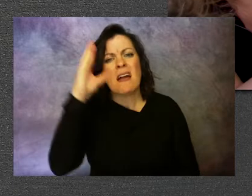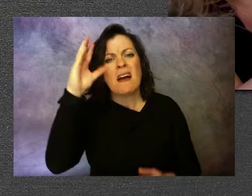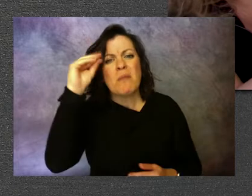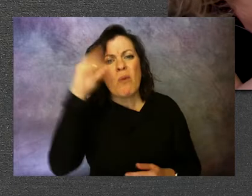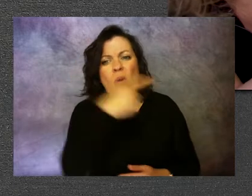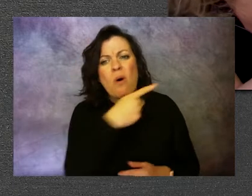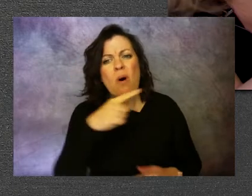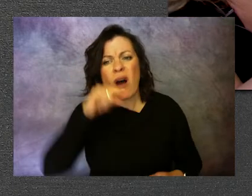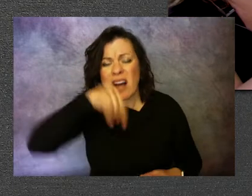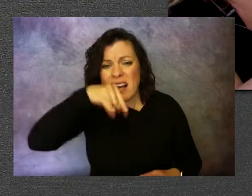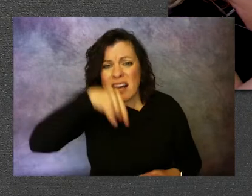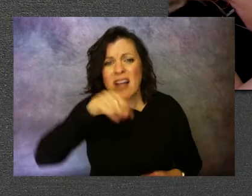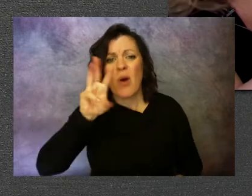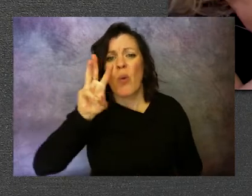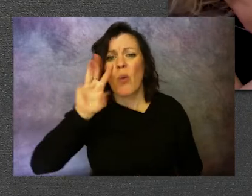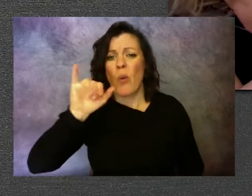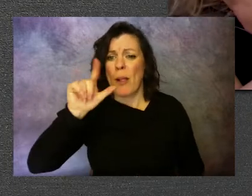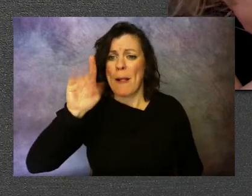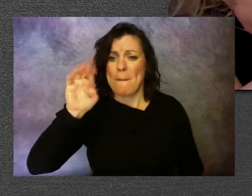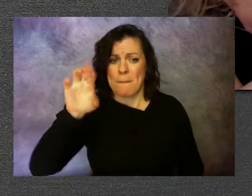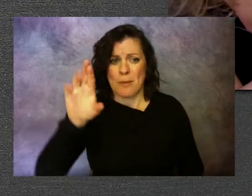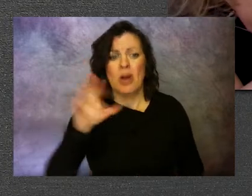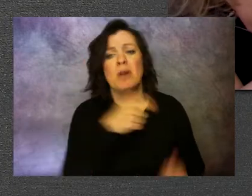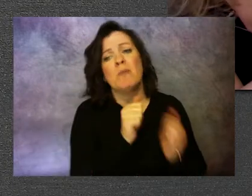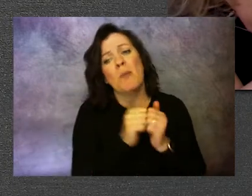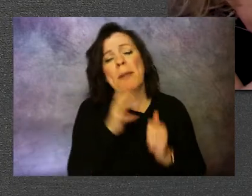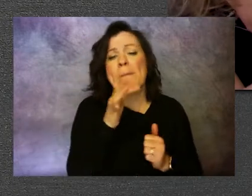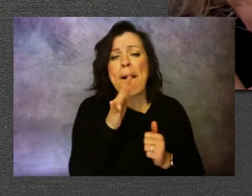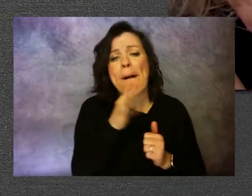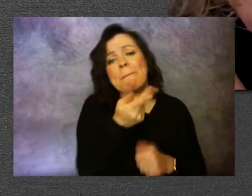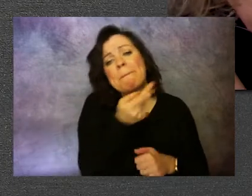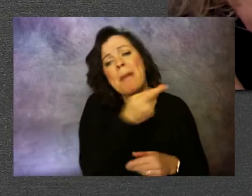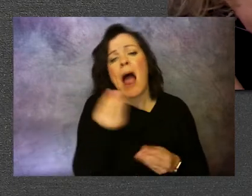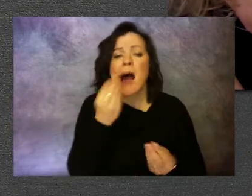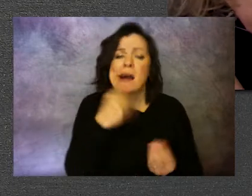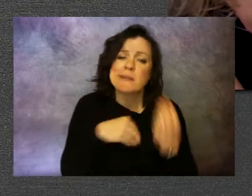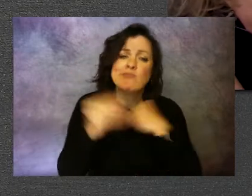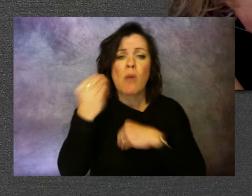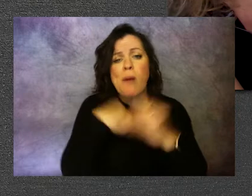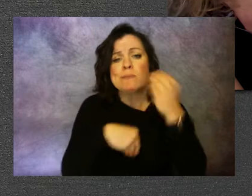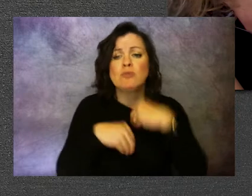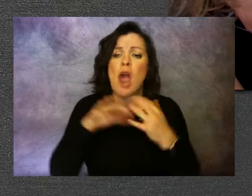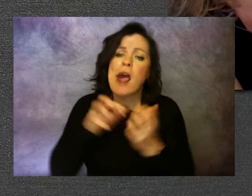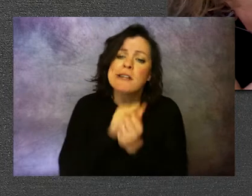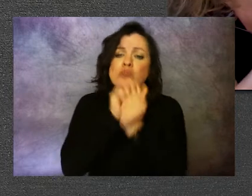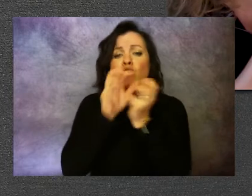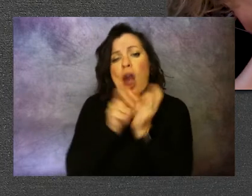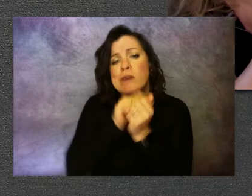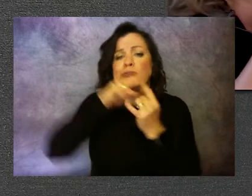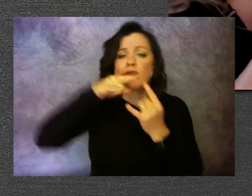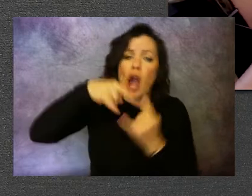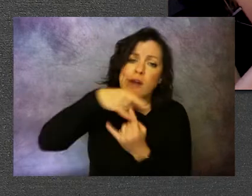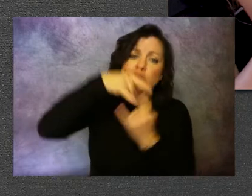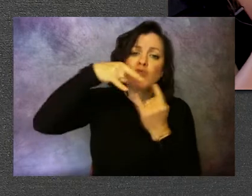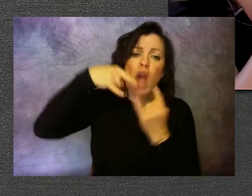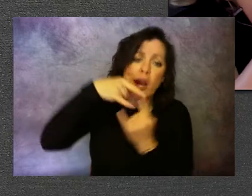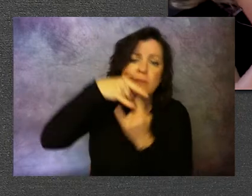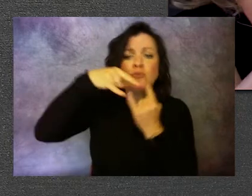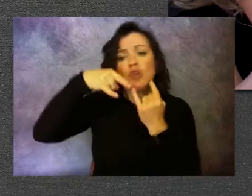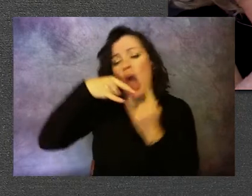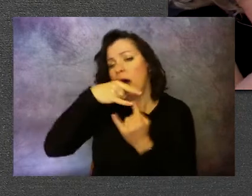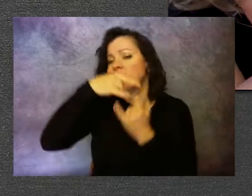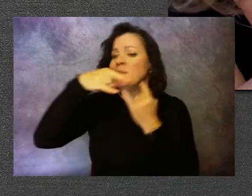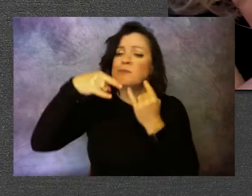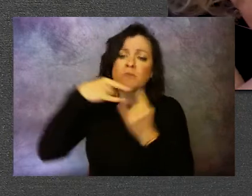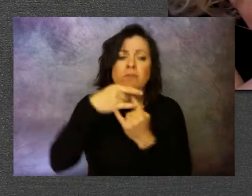Wilbur and his mother were crunching their way through a huge pile of shellfish.